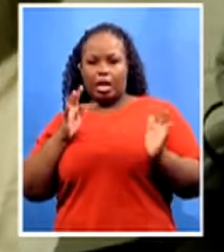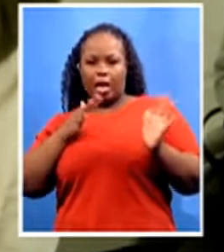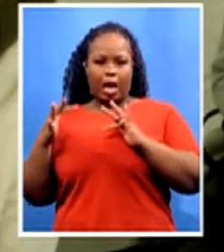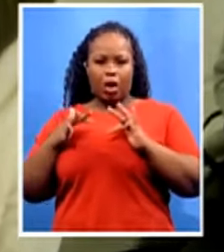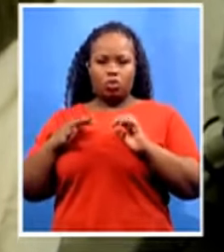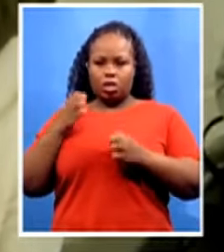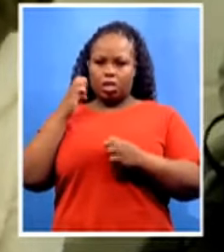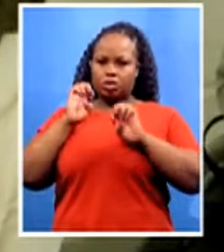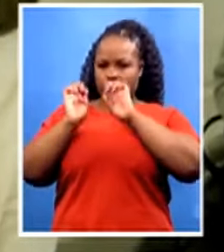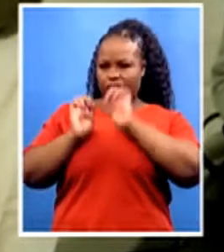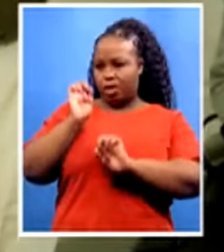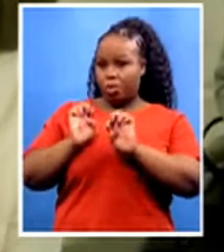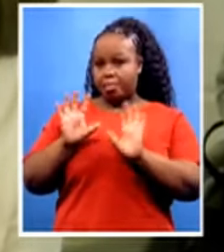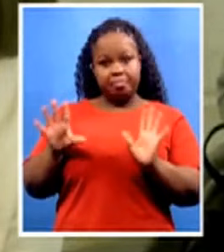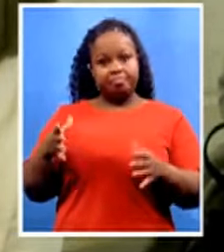come back